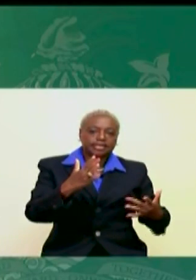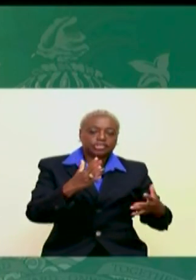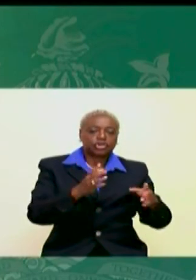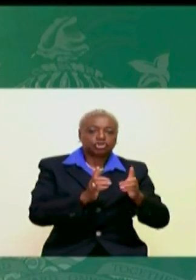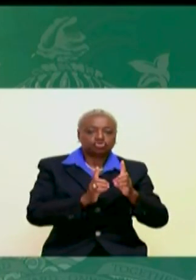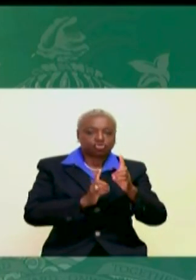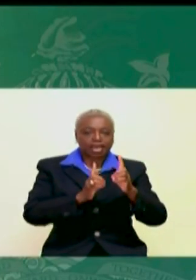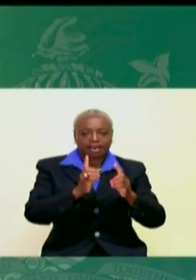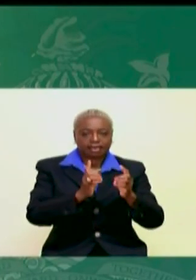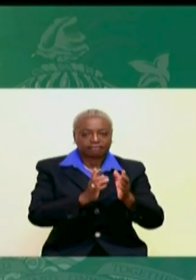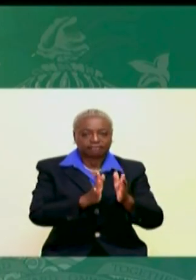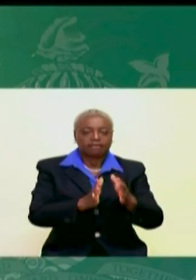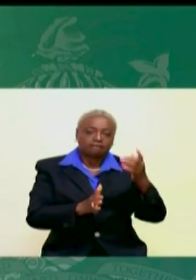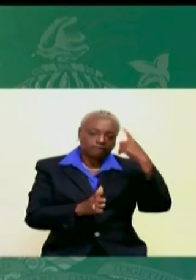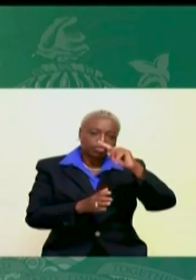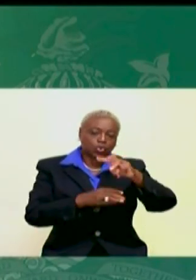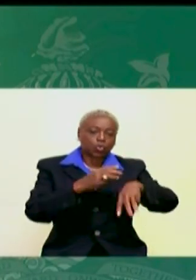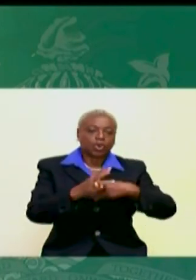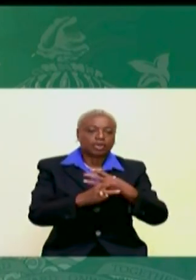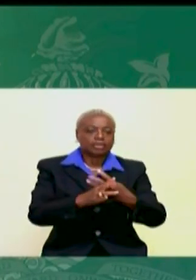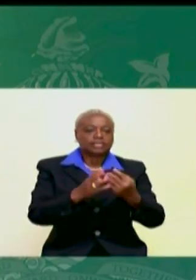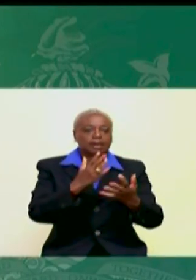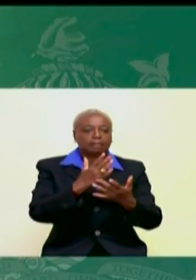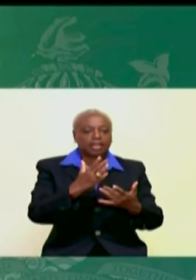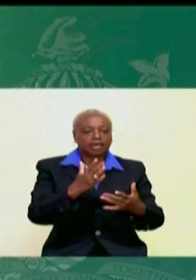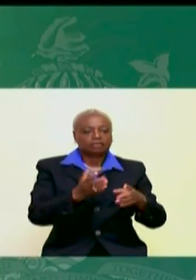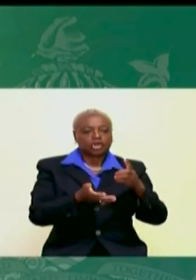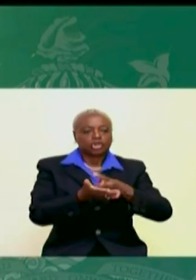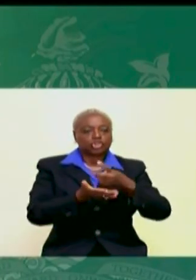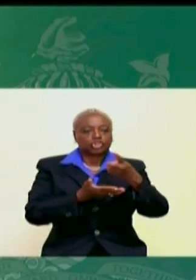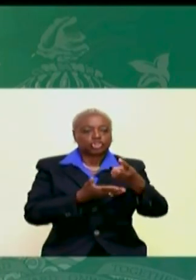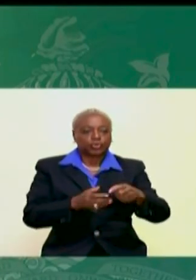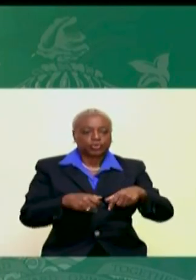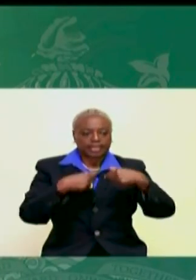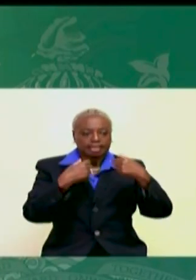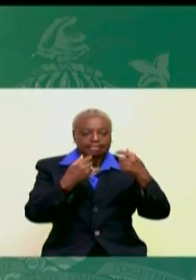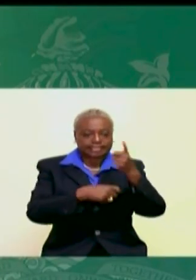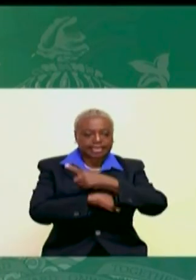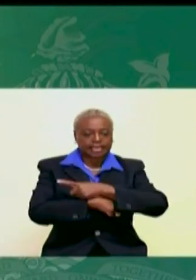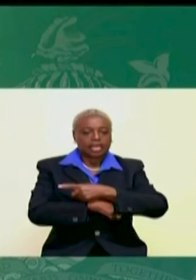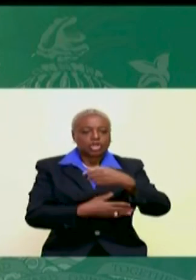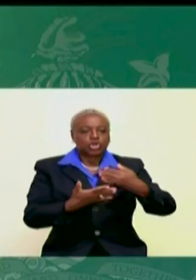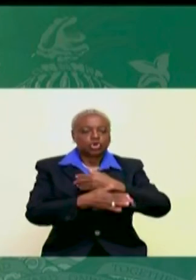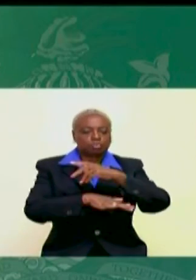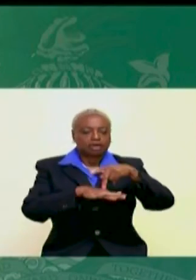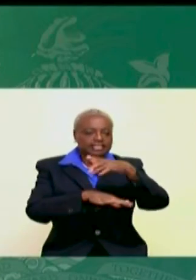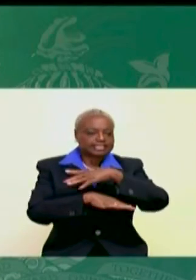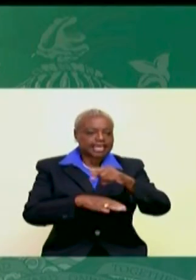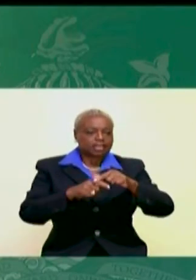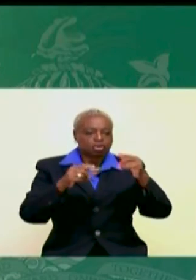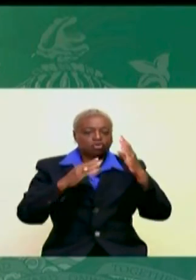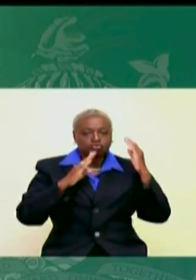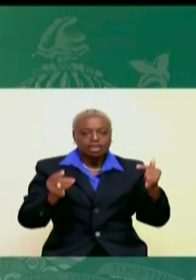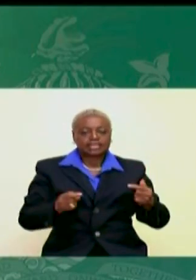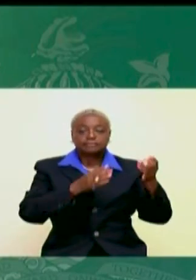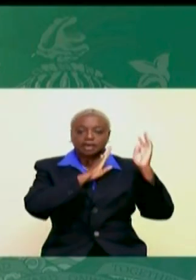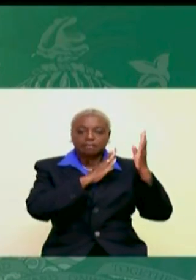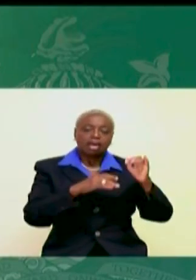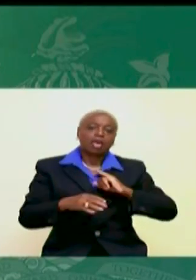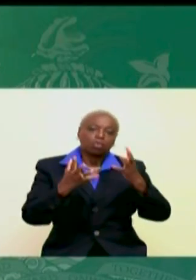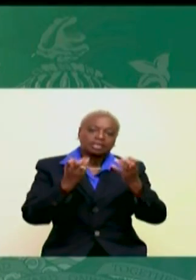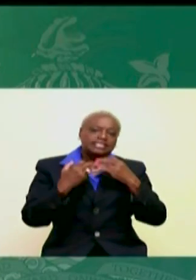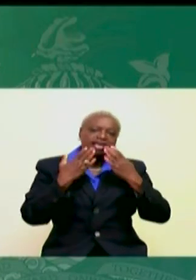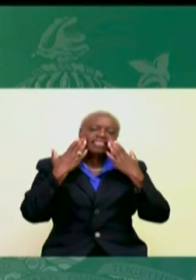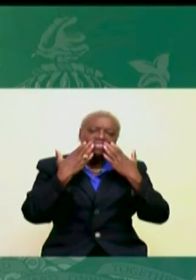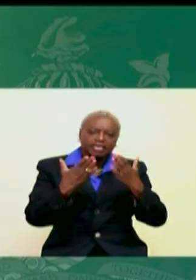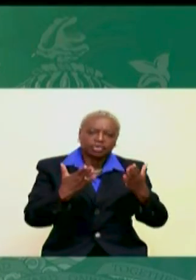Blood Donor Day in both New Providence and Grand Bahama. I wish to congratulate and express our